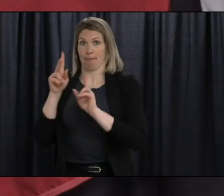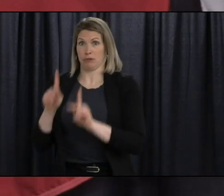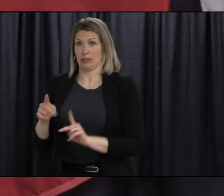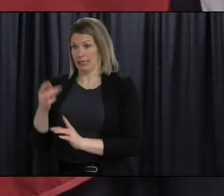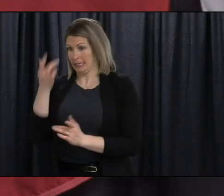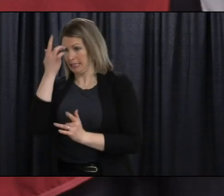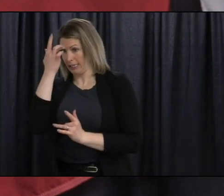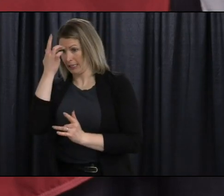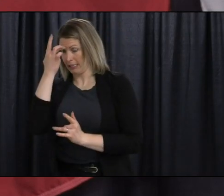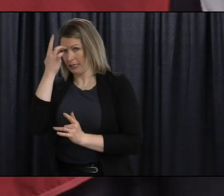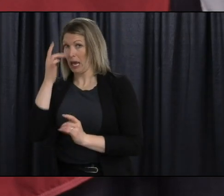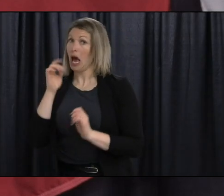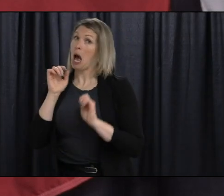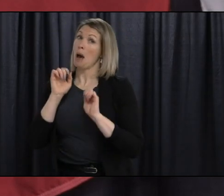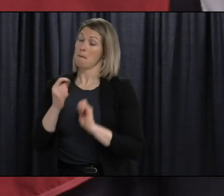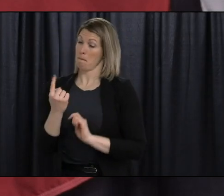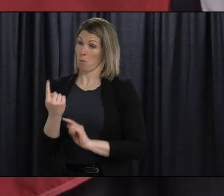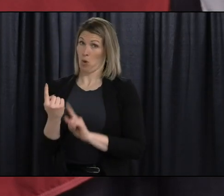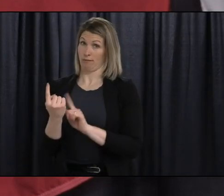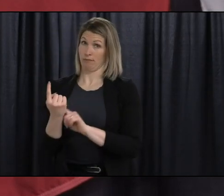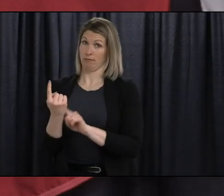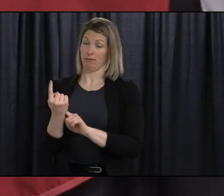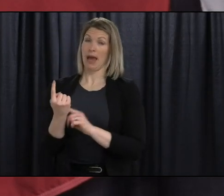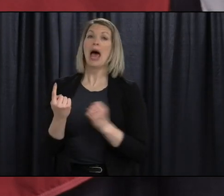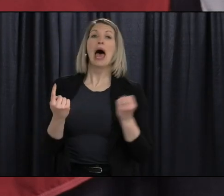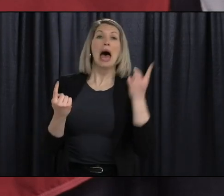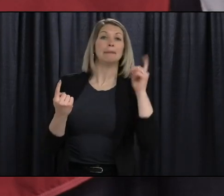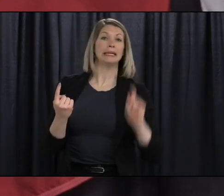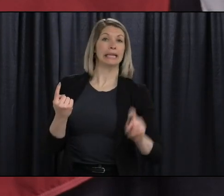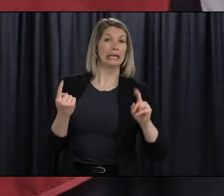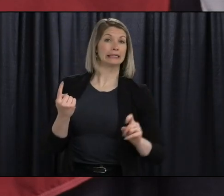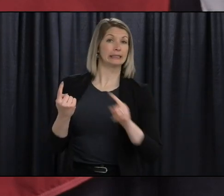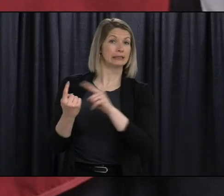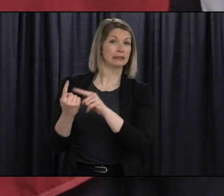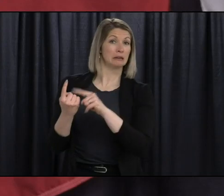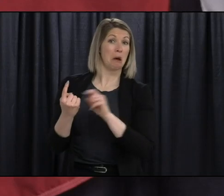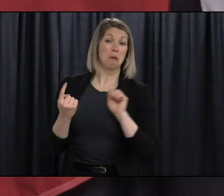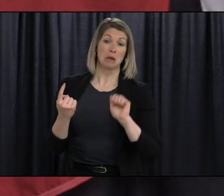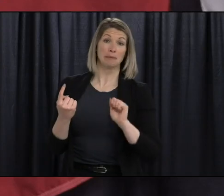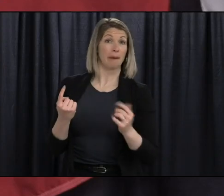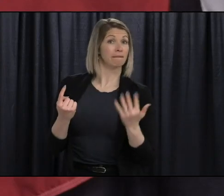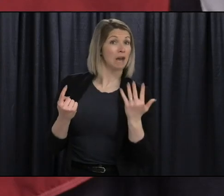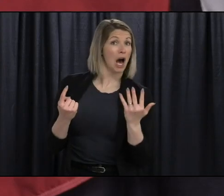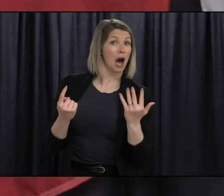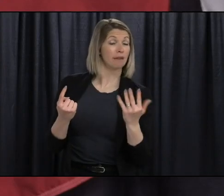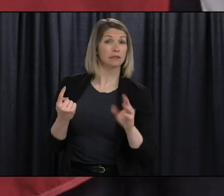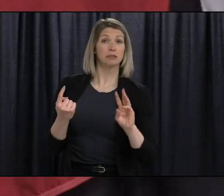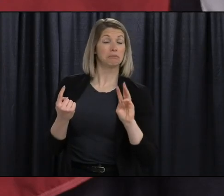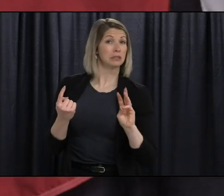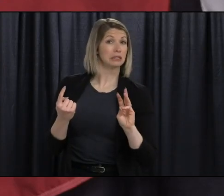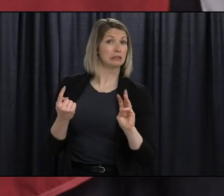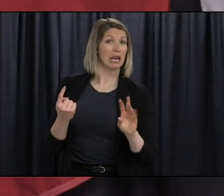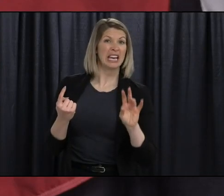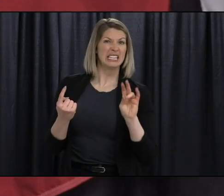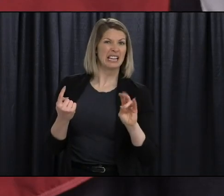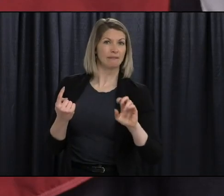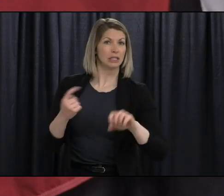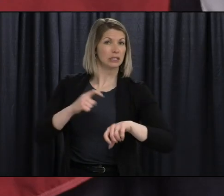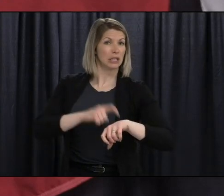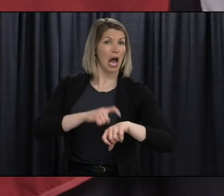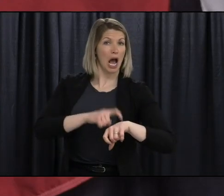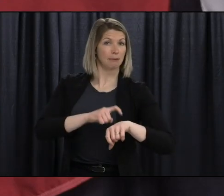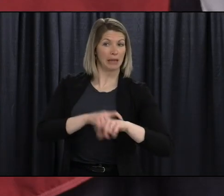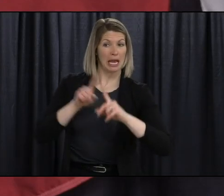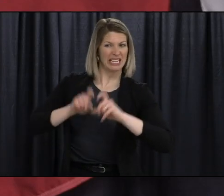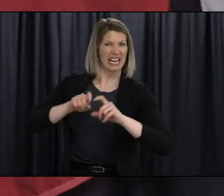did our testing and did it just based on the number of tests performed, we would be recording now at